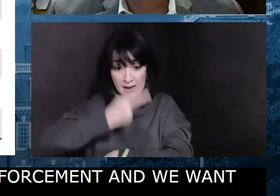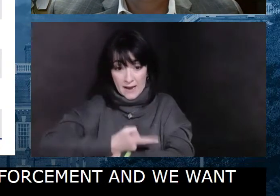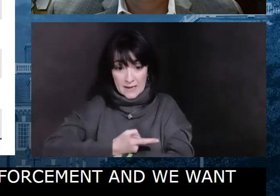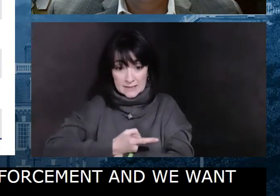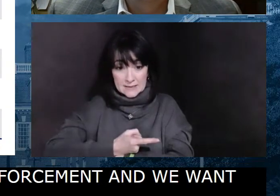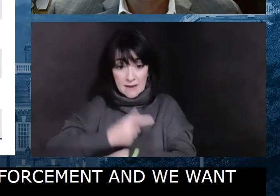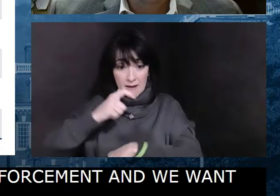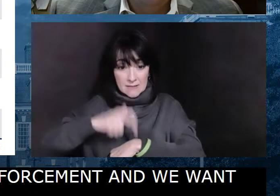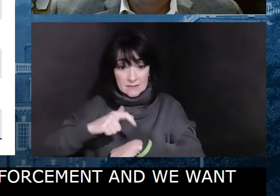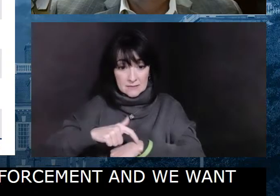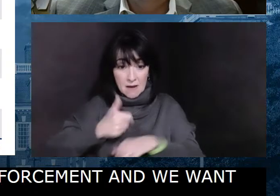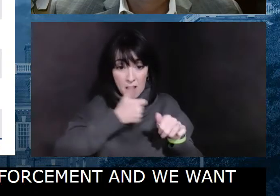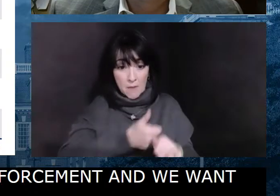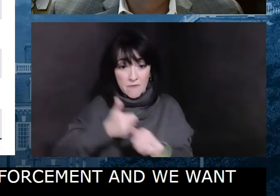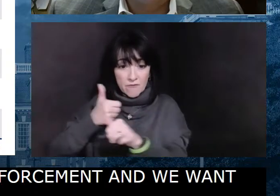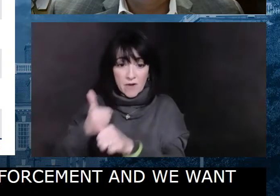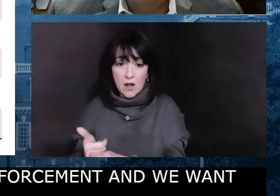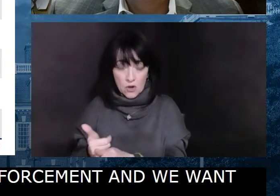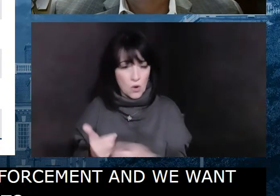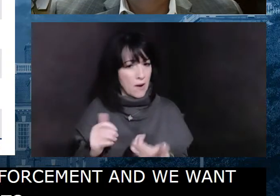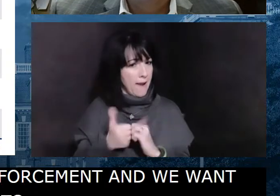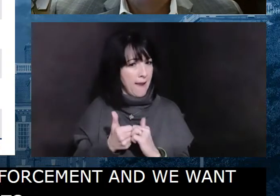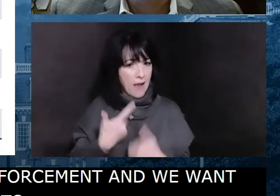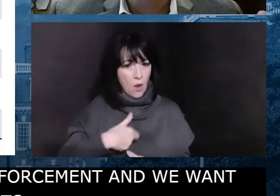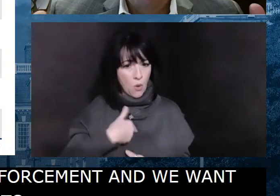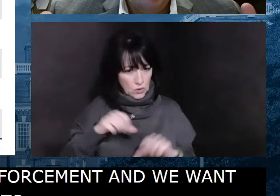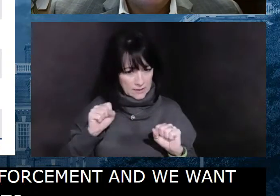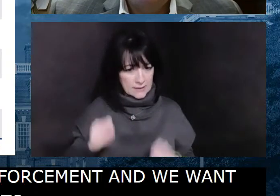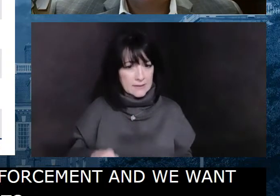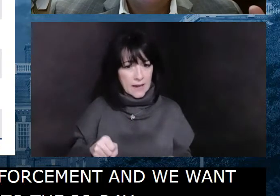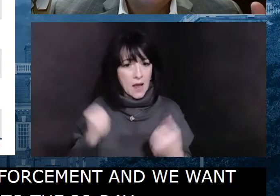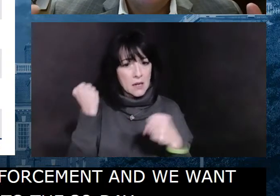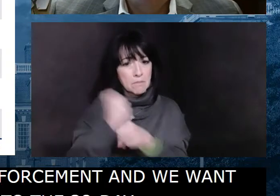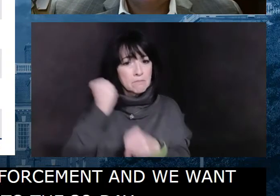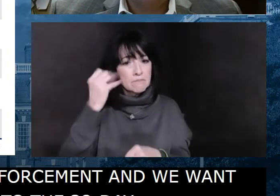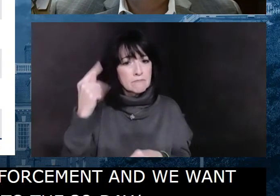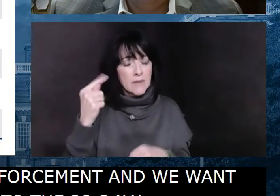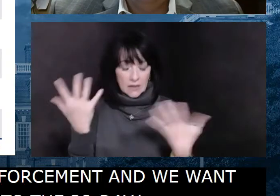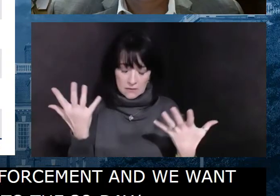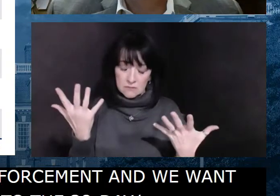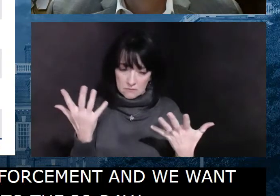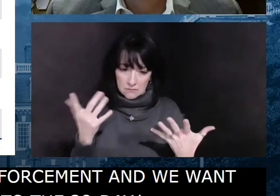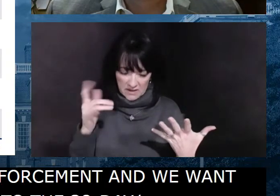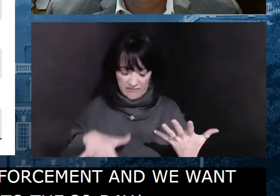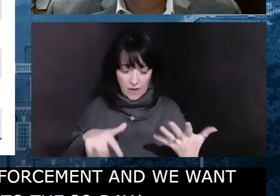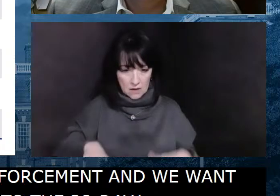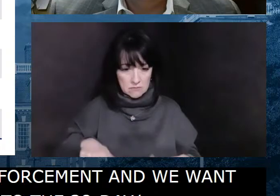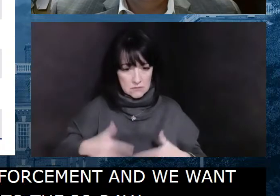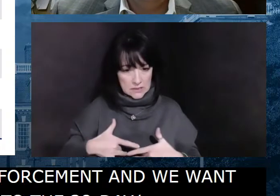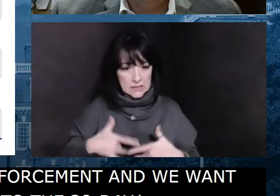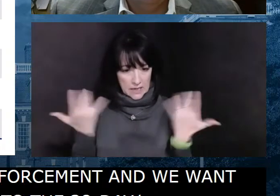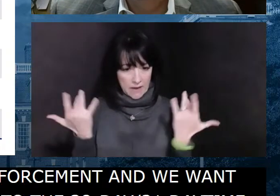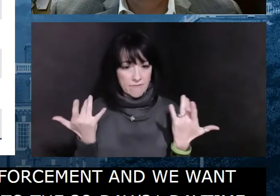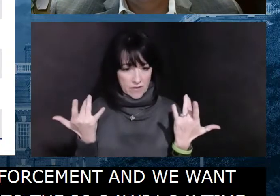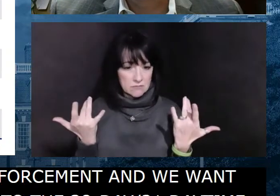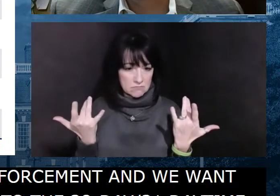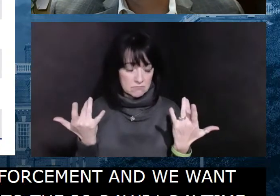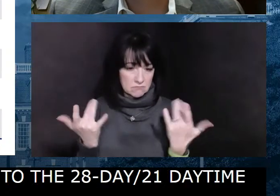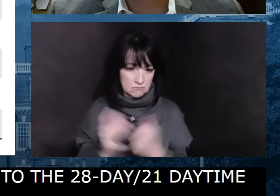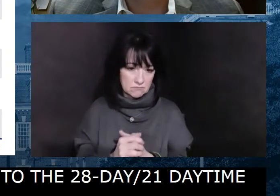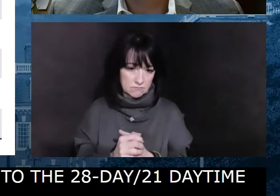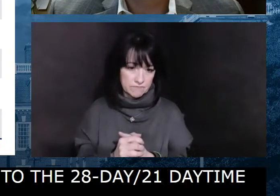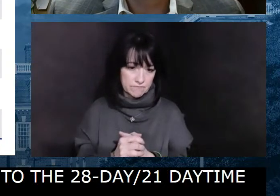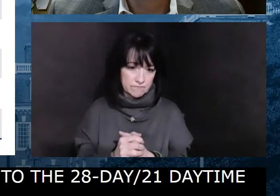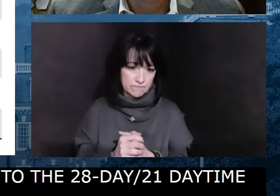get that done. So kind of need to make sure this is your best opportunity to get that in that timely